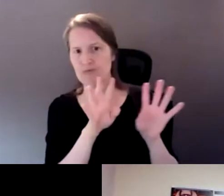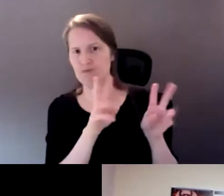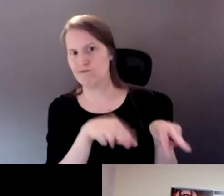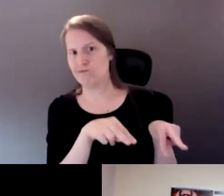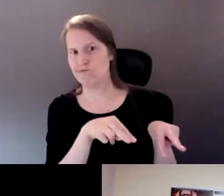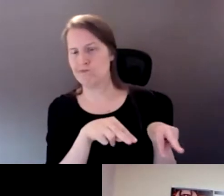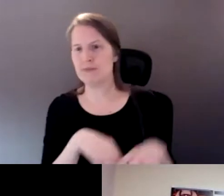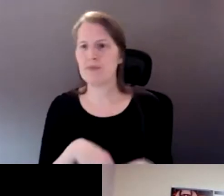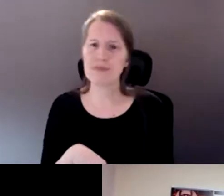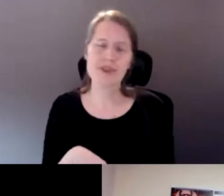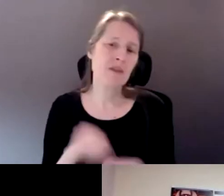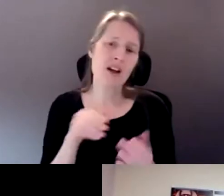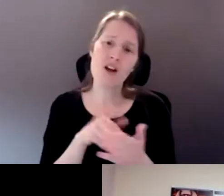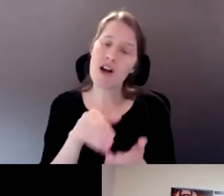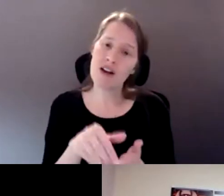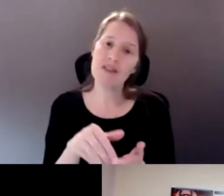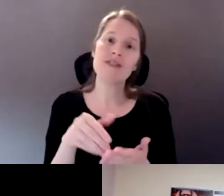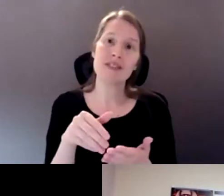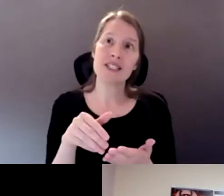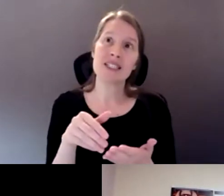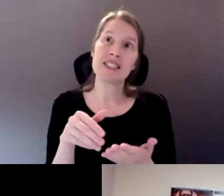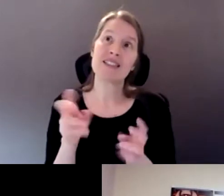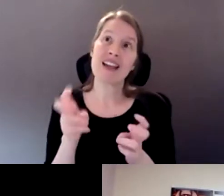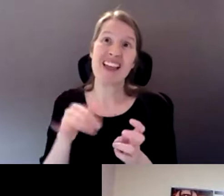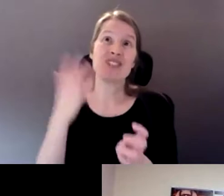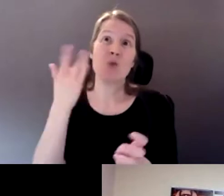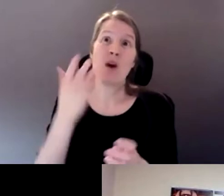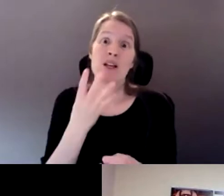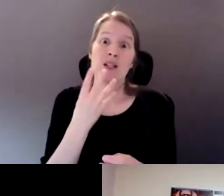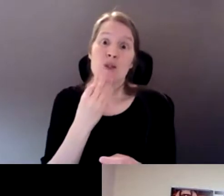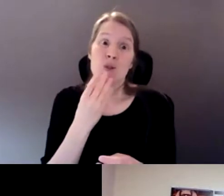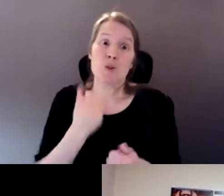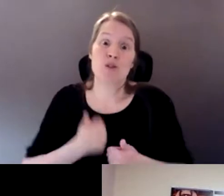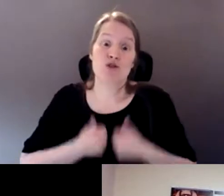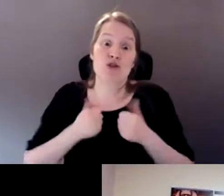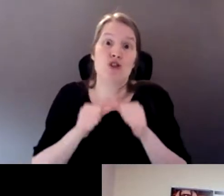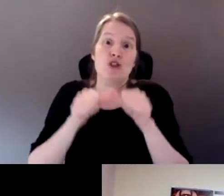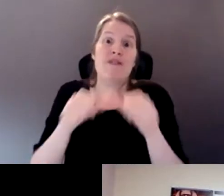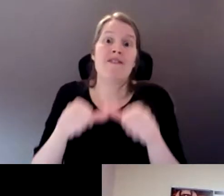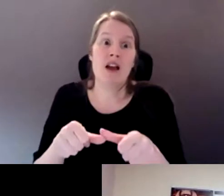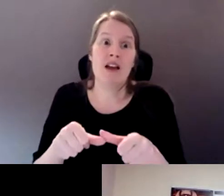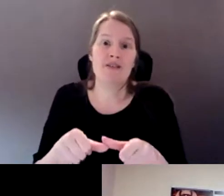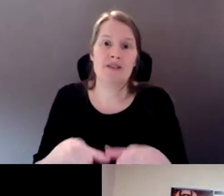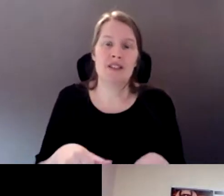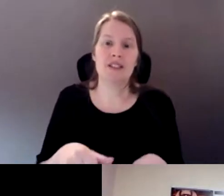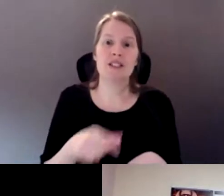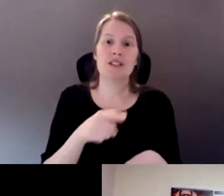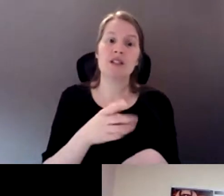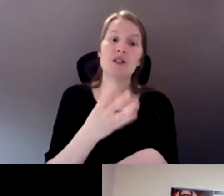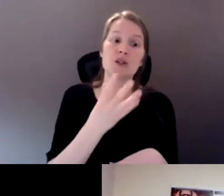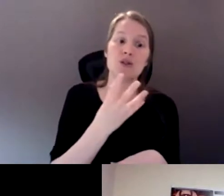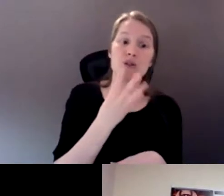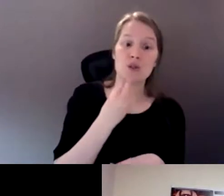But many of them also made possible the survival of Jews, like the word slave, and the idea that Jews should be servants of the